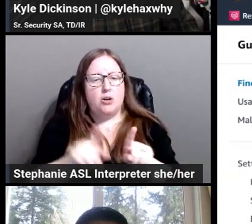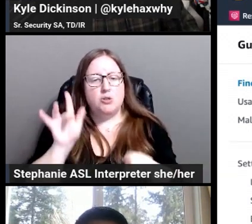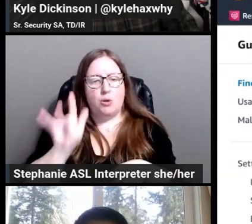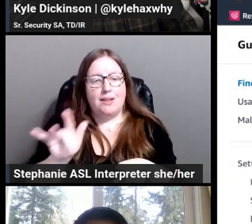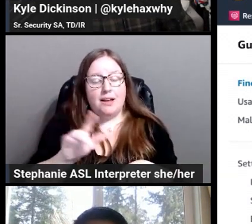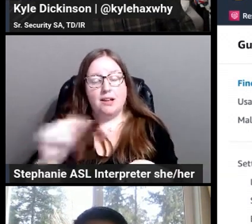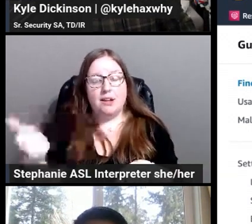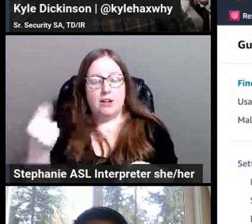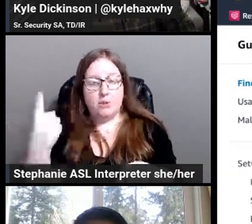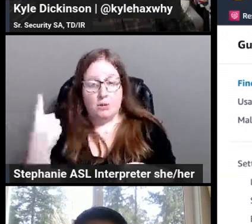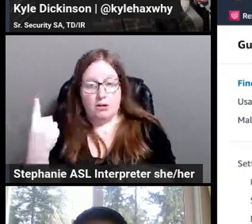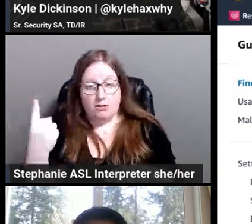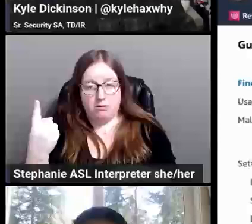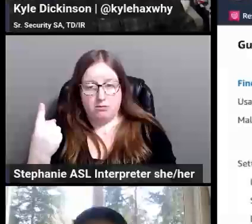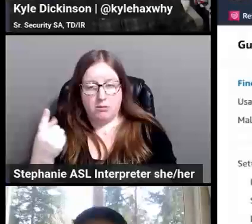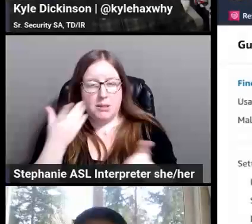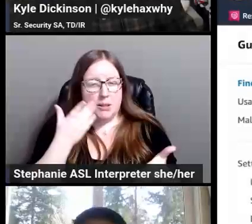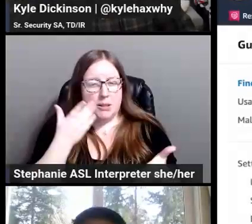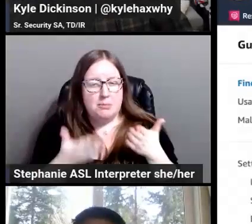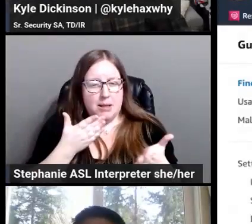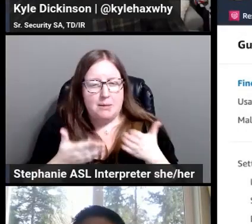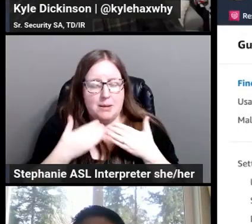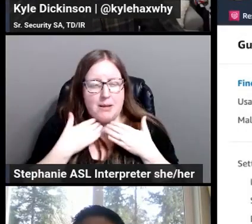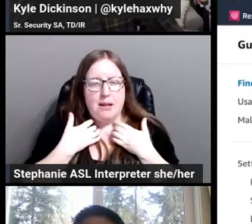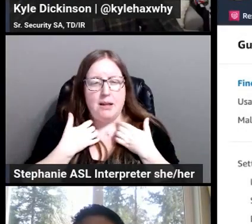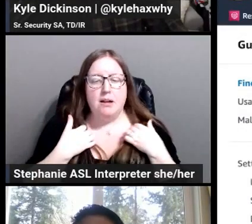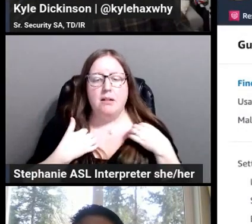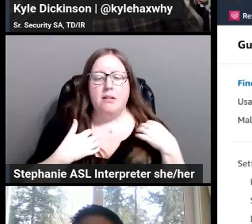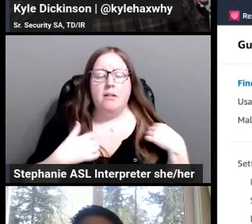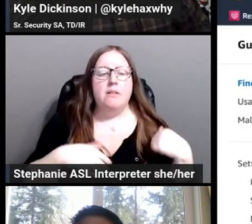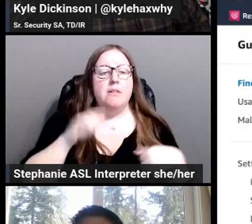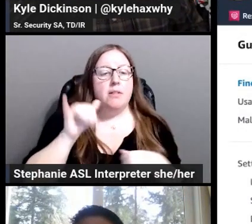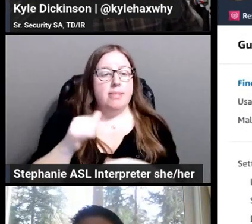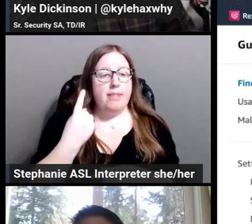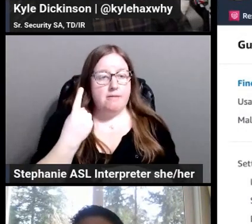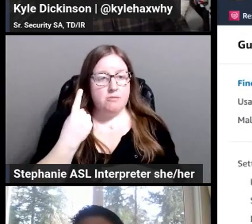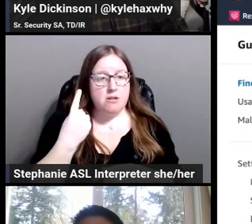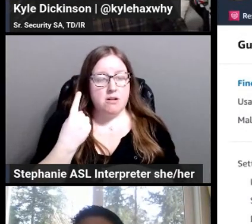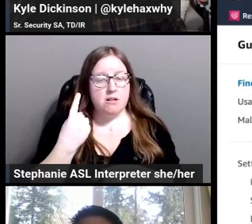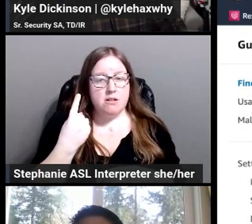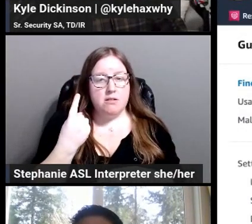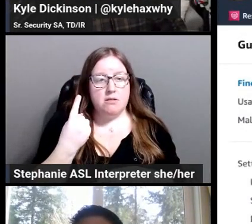another one, maybe real quick. This is the one that